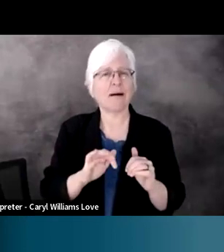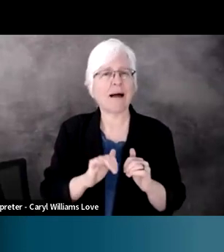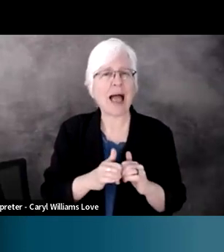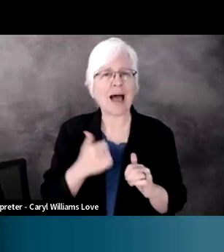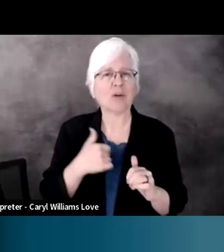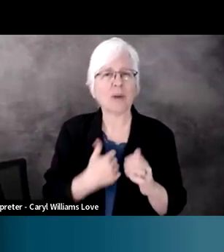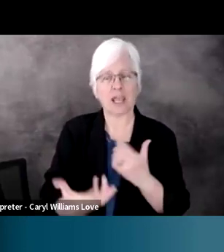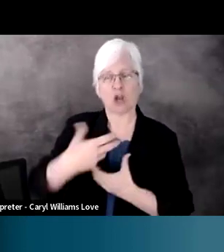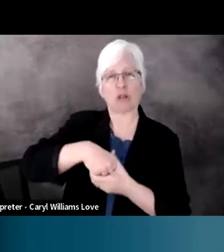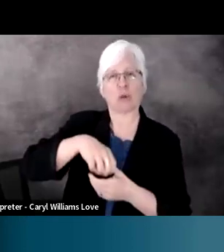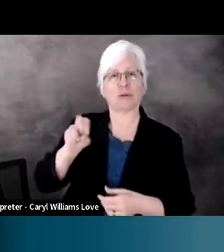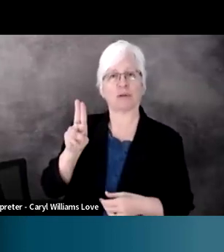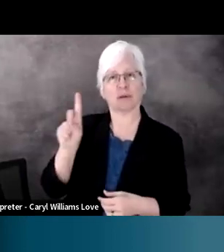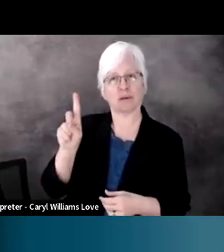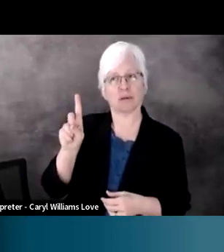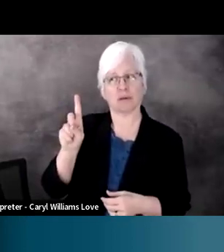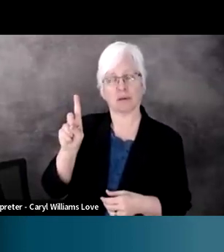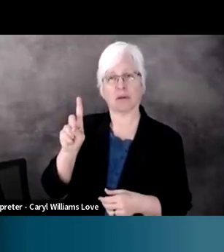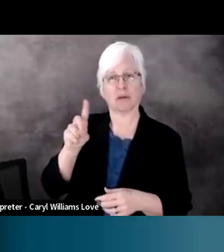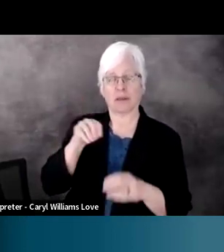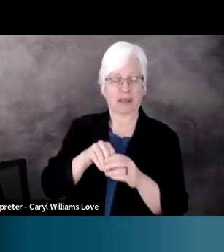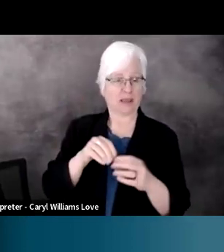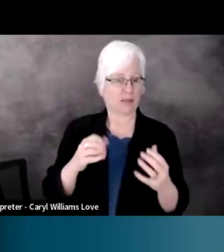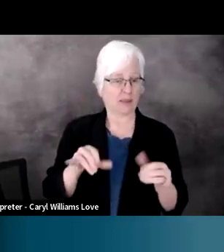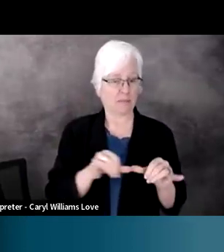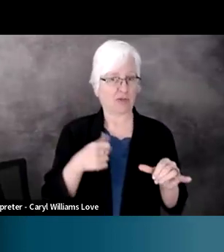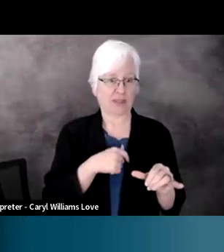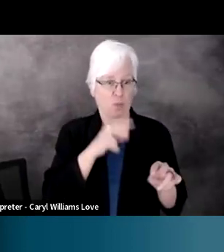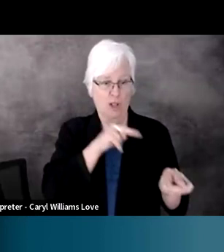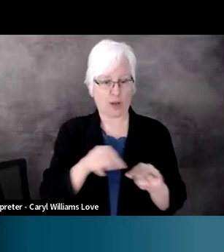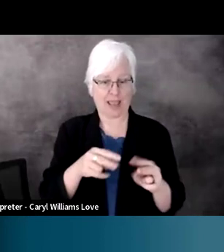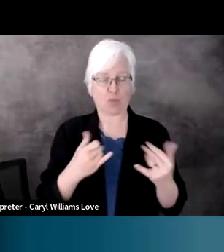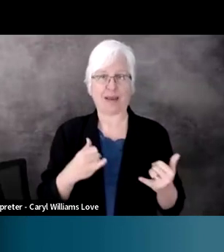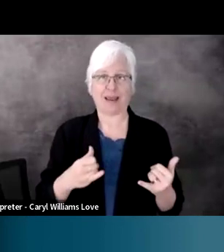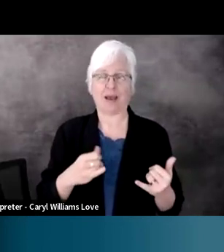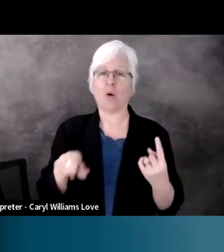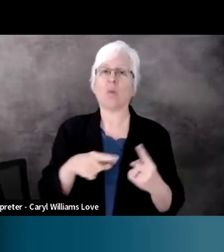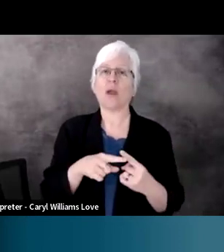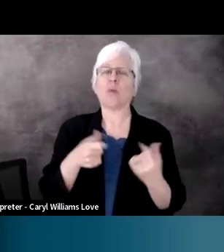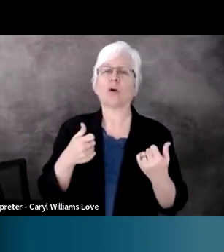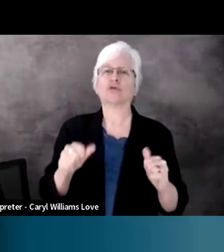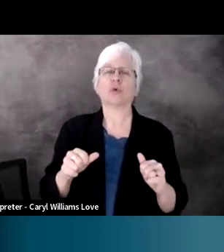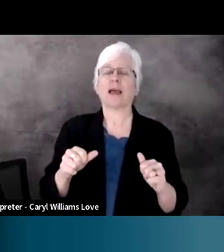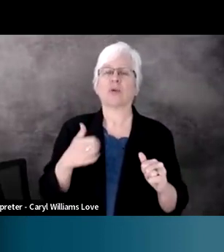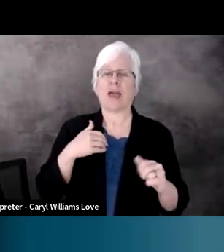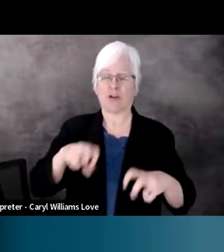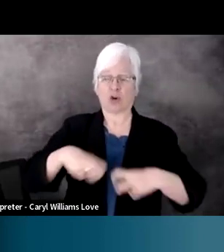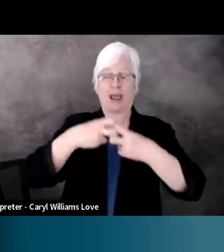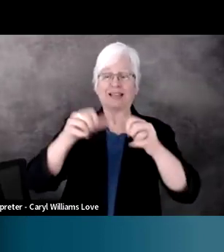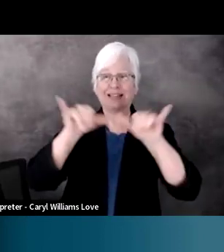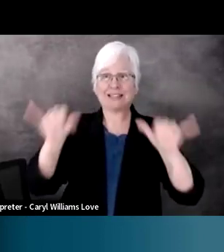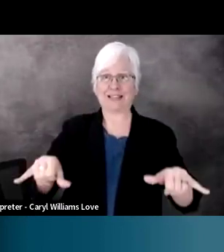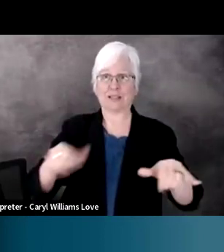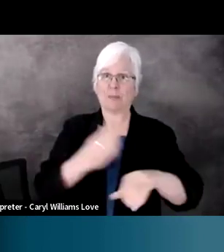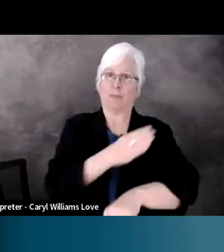substance use disorder in the performance metrics that we're looking at when we're talking about improving the crisis system? Yeah, I mean, I think